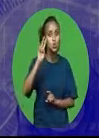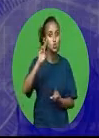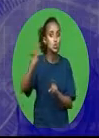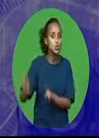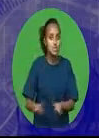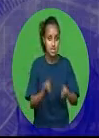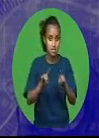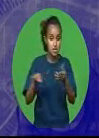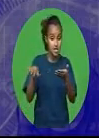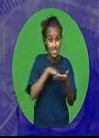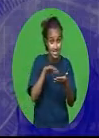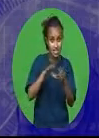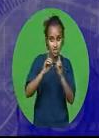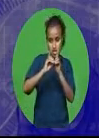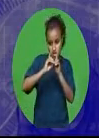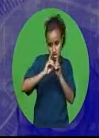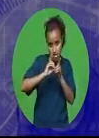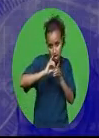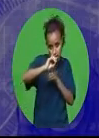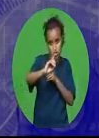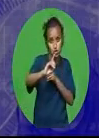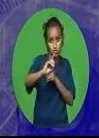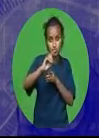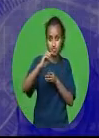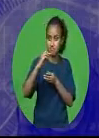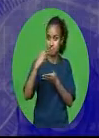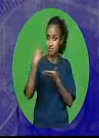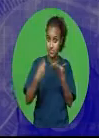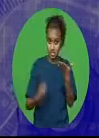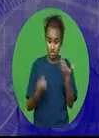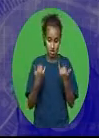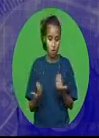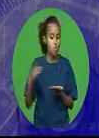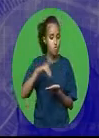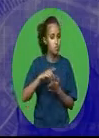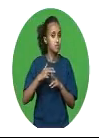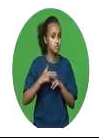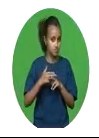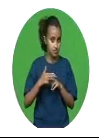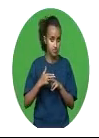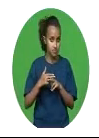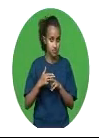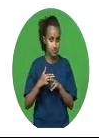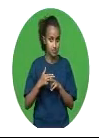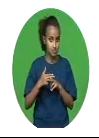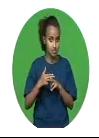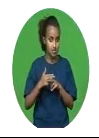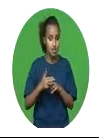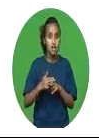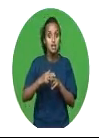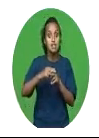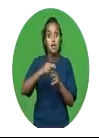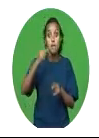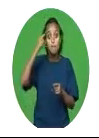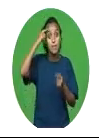systems in reading direction of figures. Let's revise them briefly. The purpose